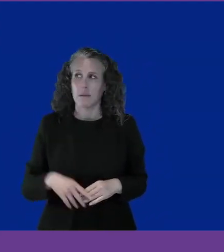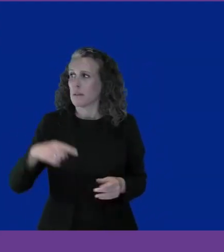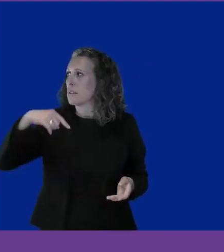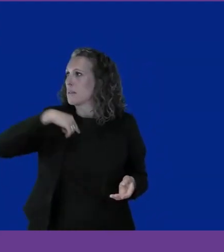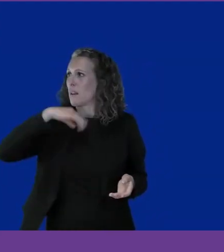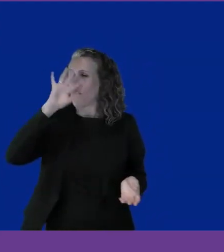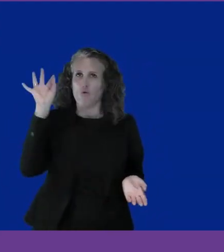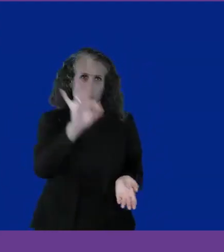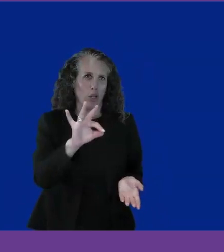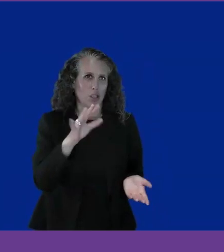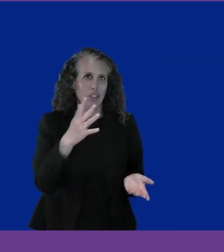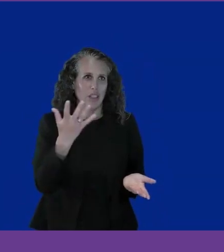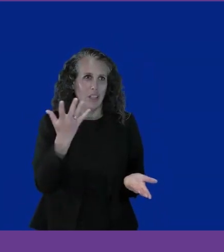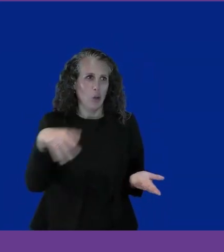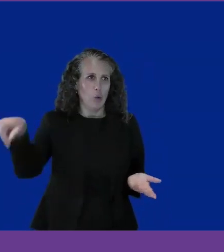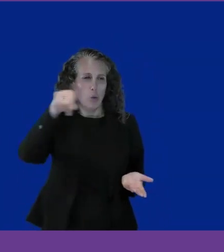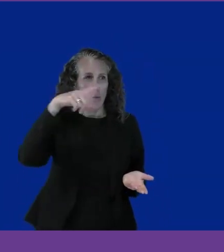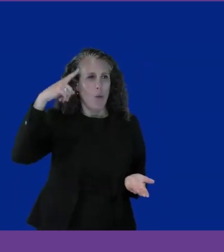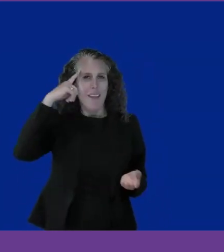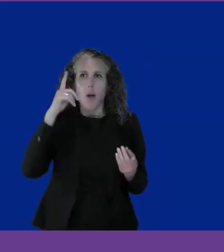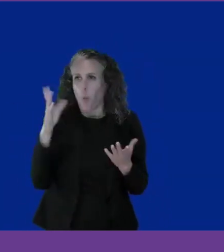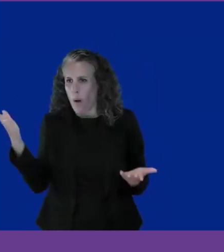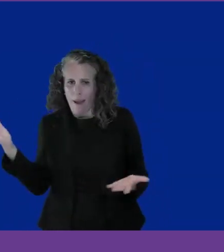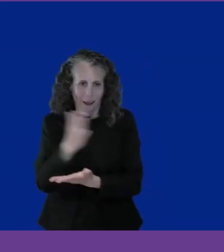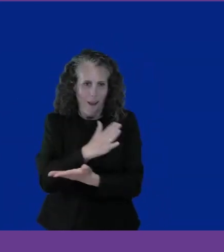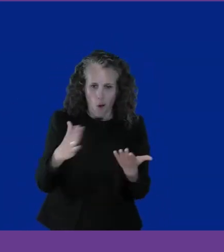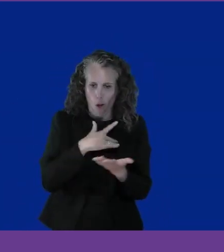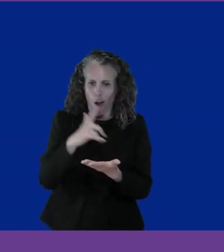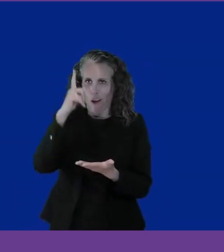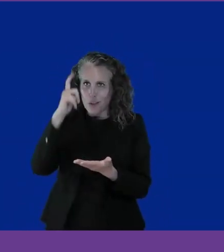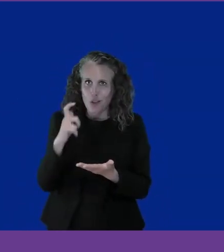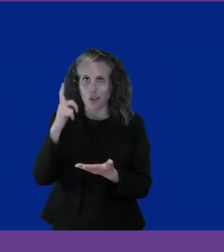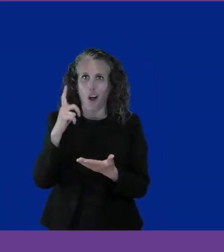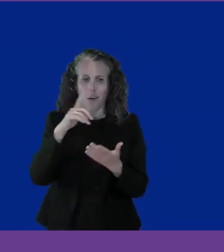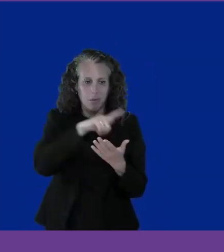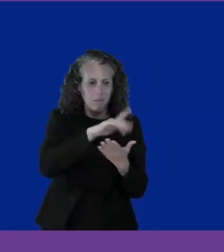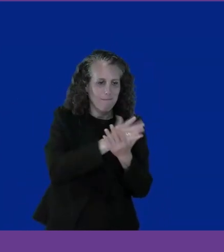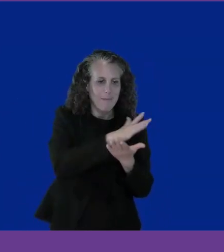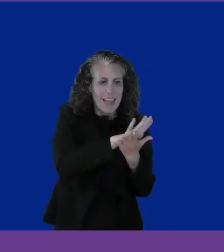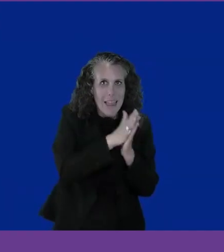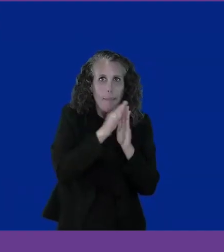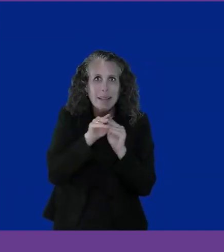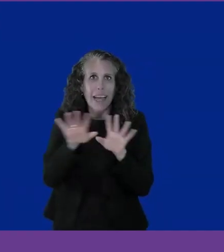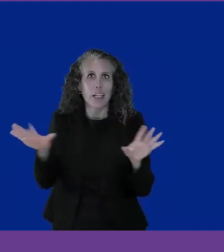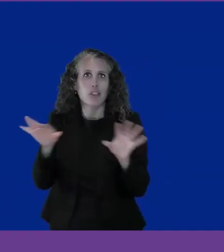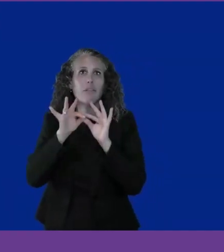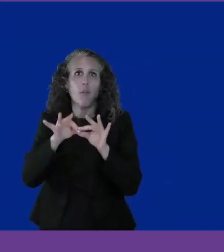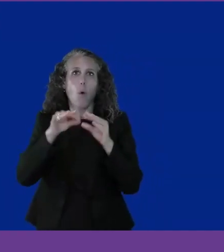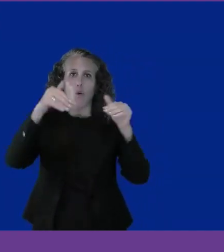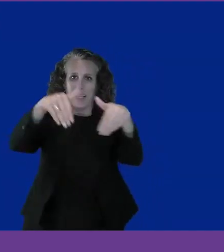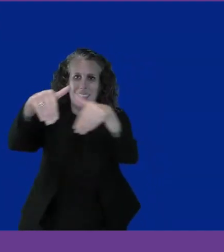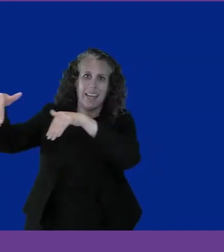now the starting point to really smoothen the implementation of the EU Accessibility Act in the area of retail